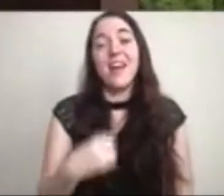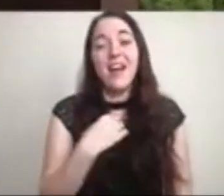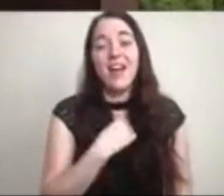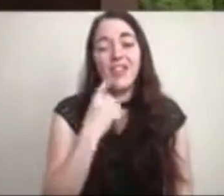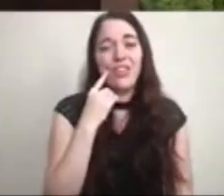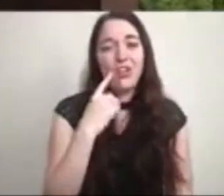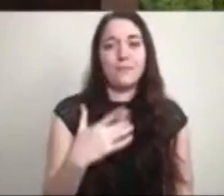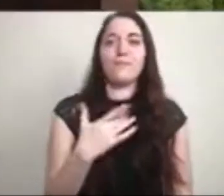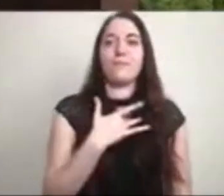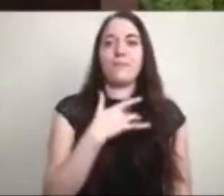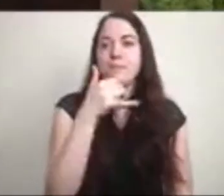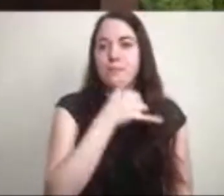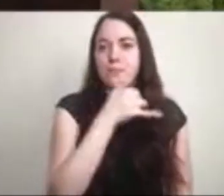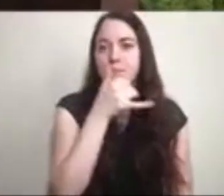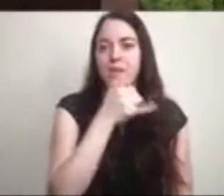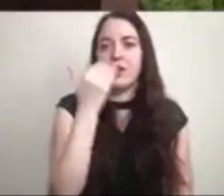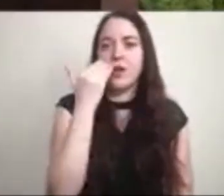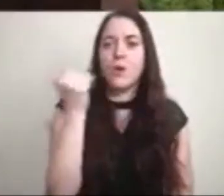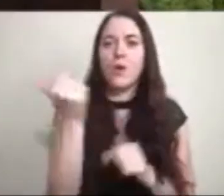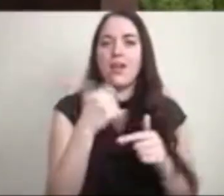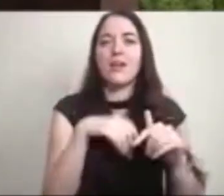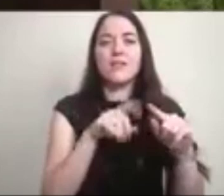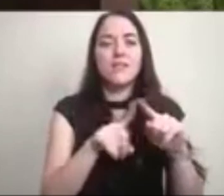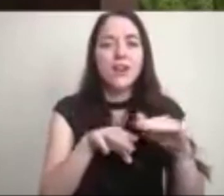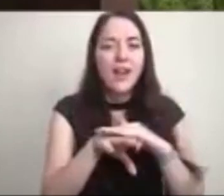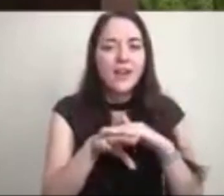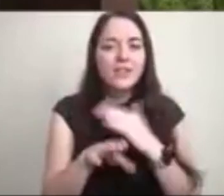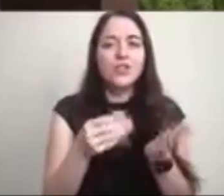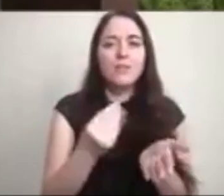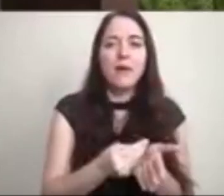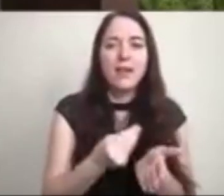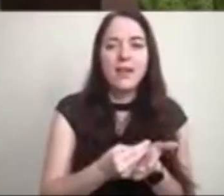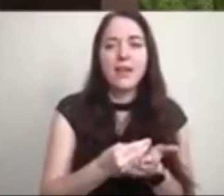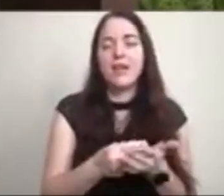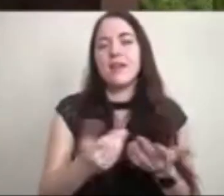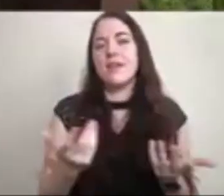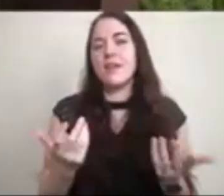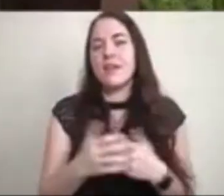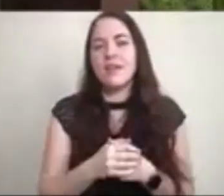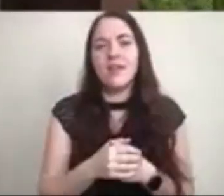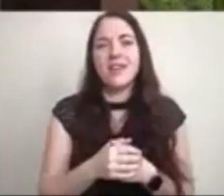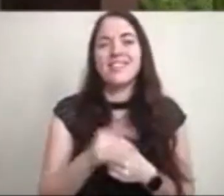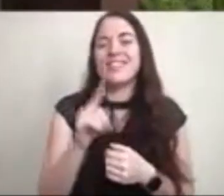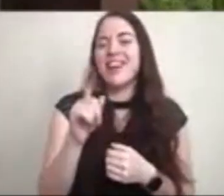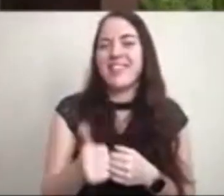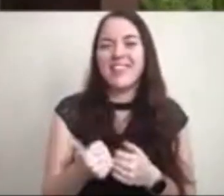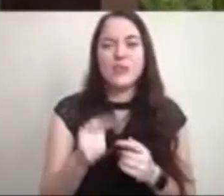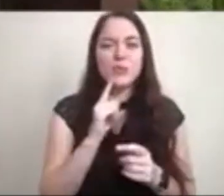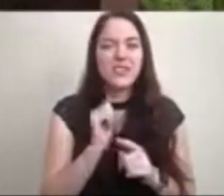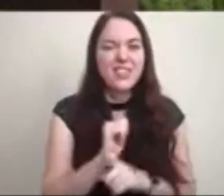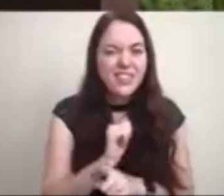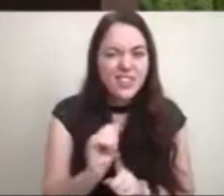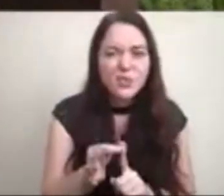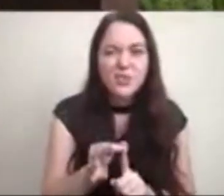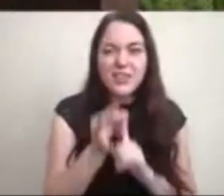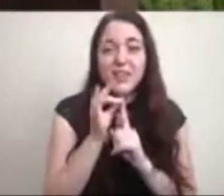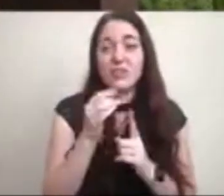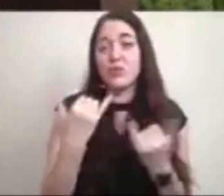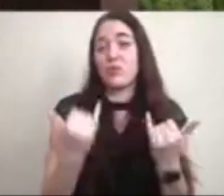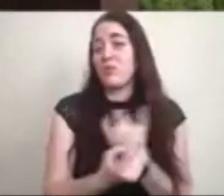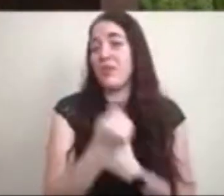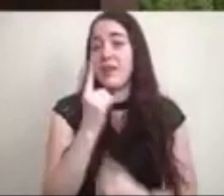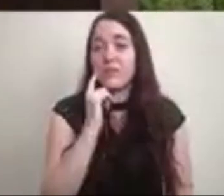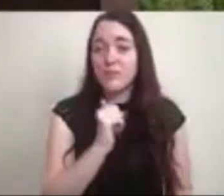different access to money and wealth, and that tithing is personal and unique. And with my own tithing, to this day,